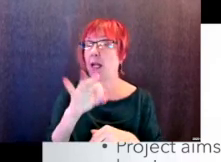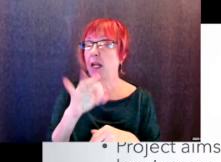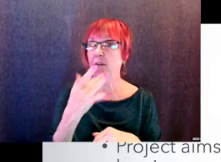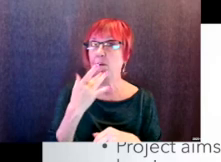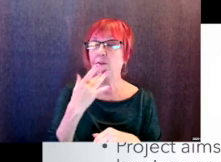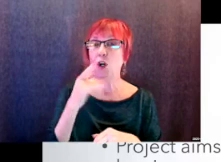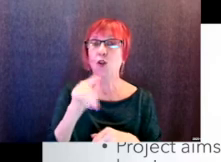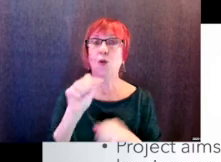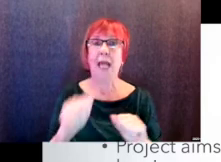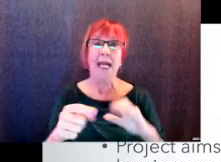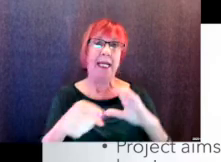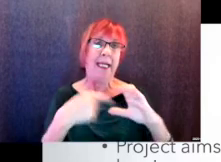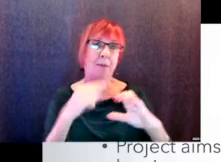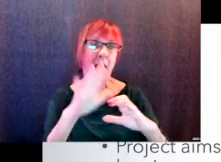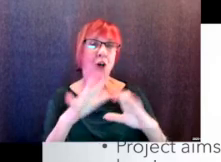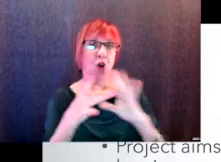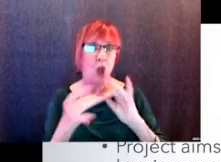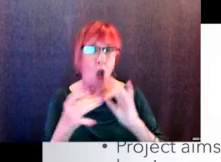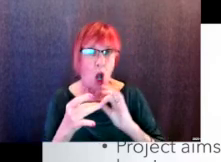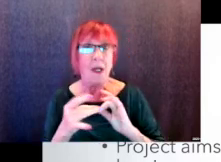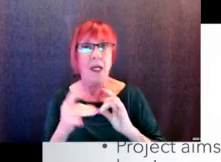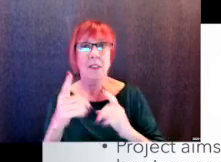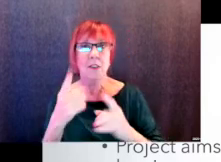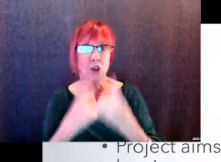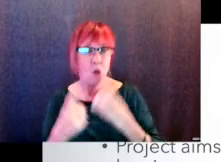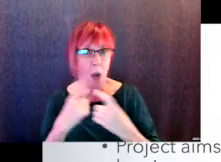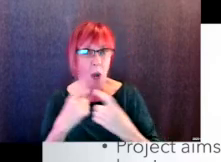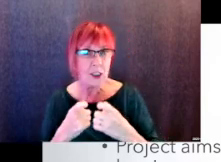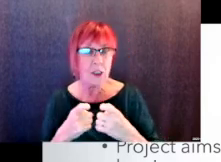vehicle miles traveled.